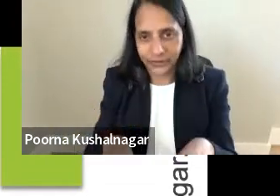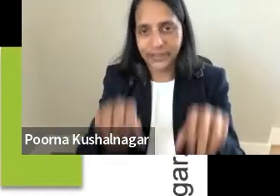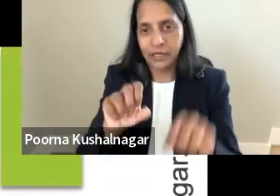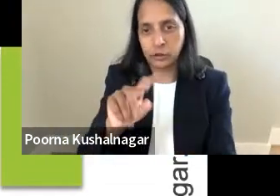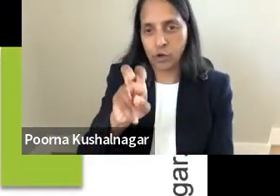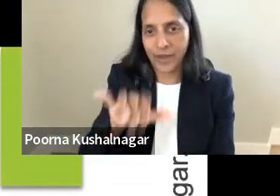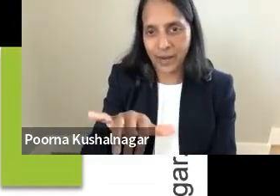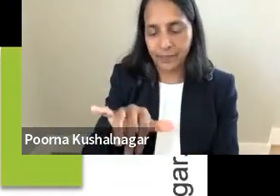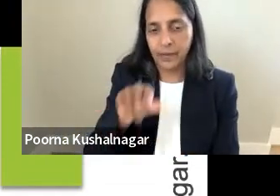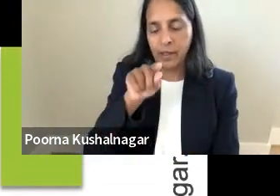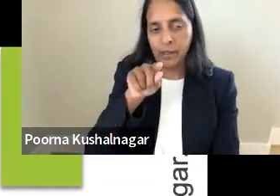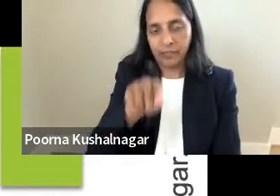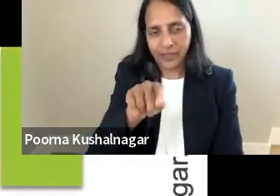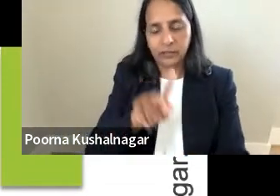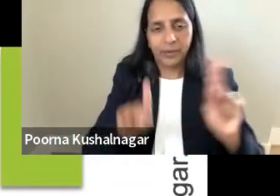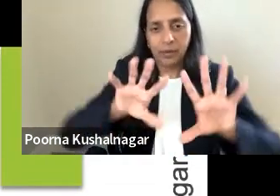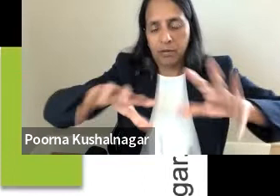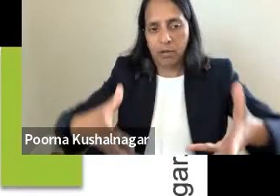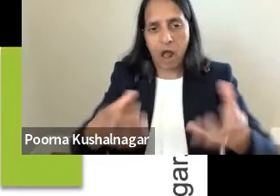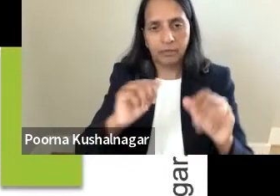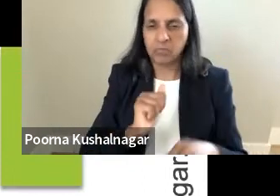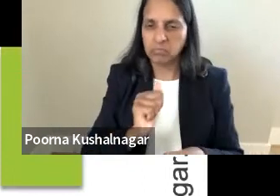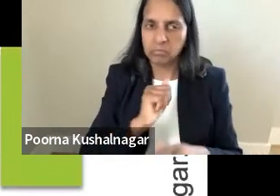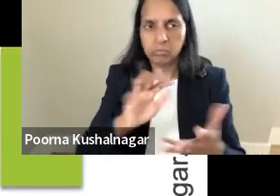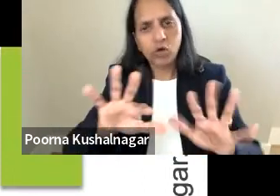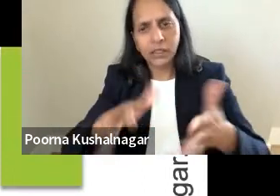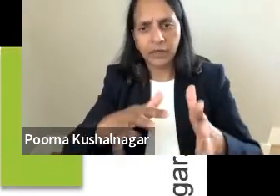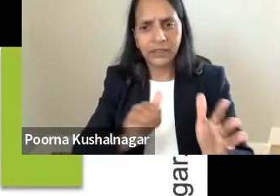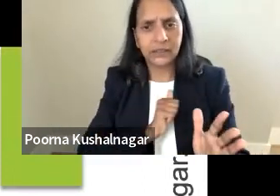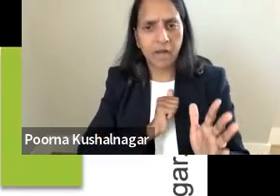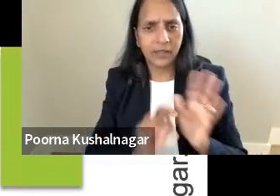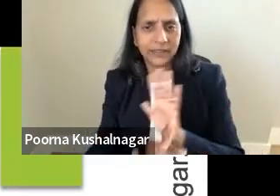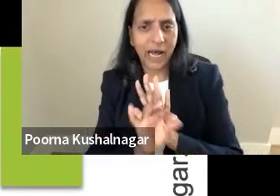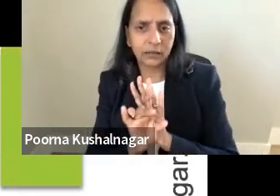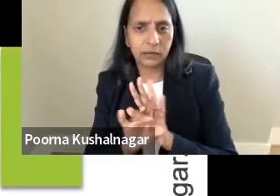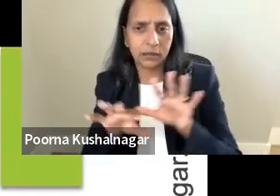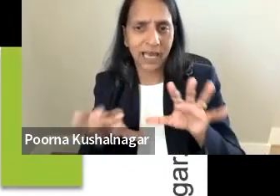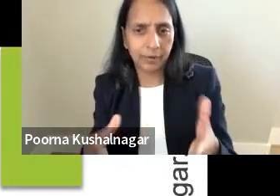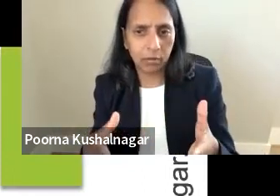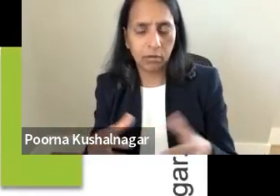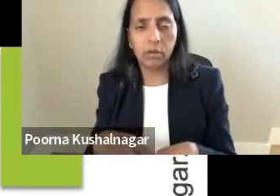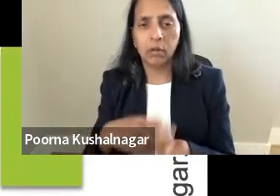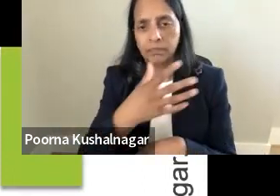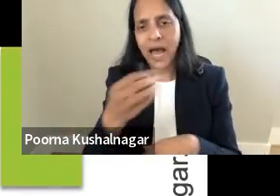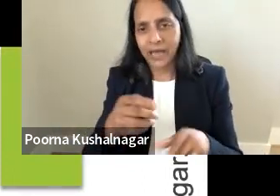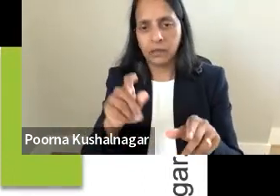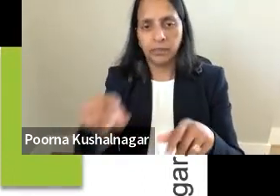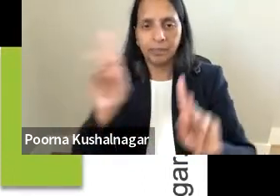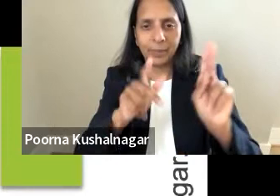information from a group of people who were able to take these surveys. This population was